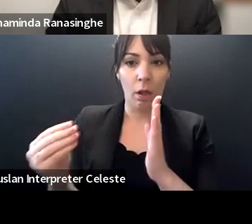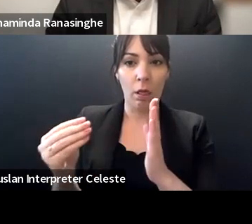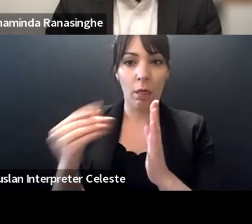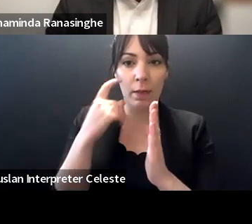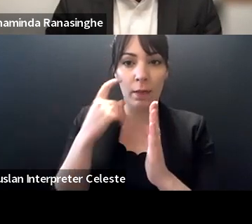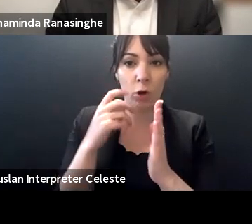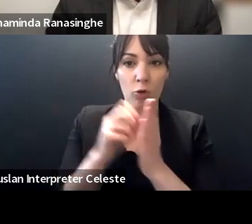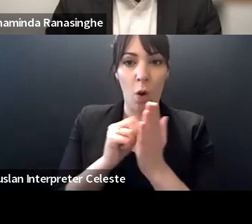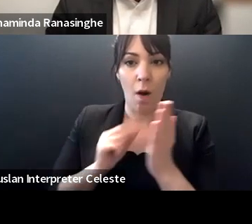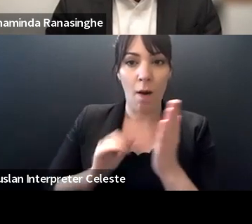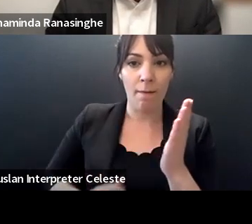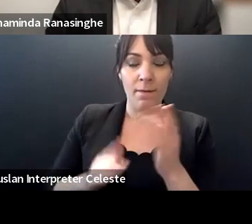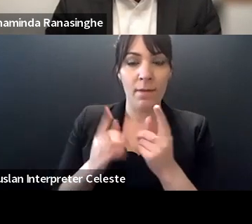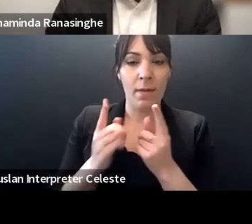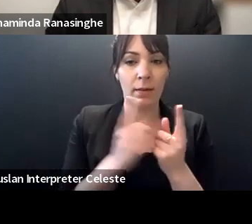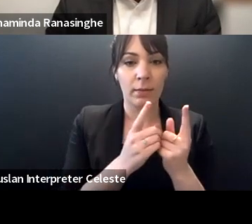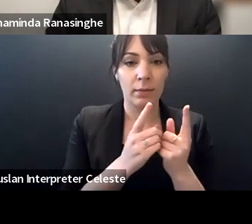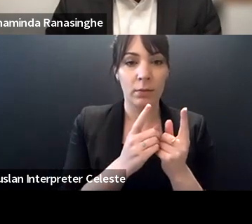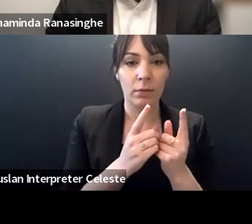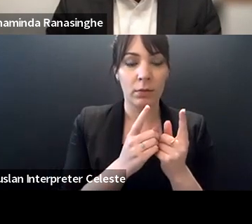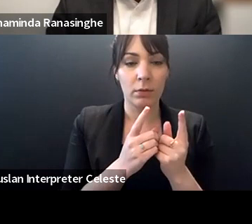rather than adding stuff to it? And